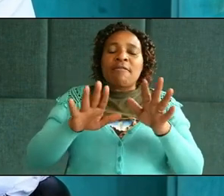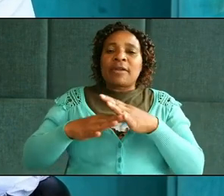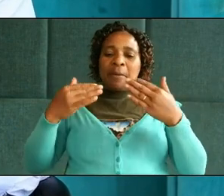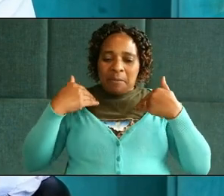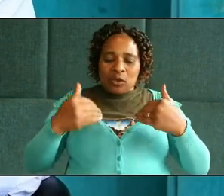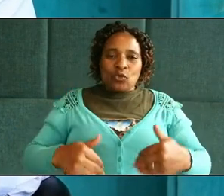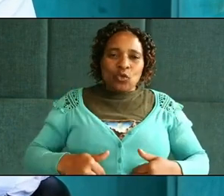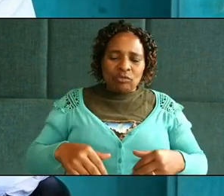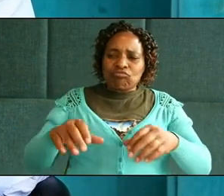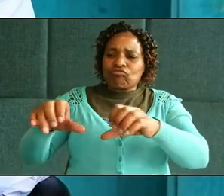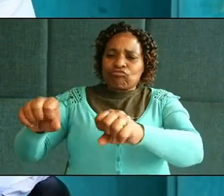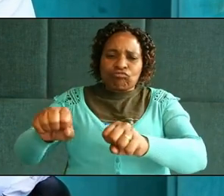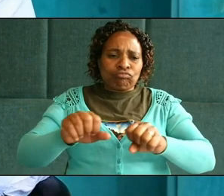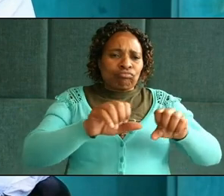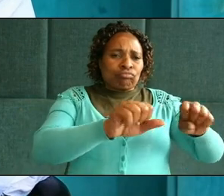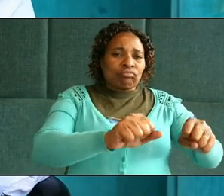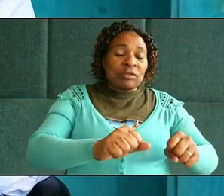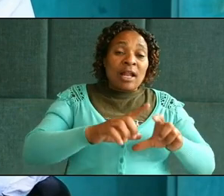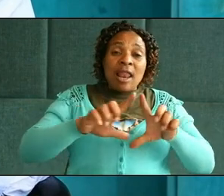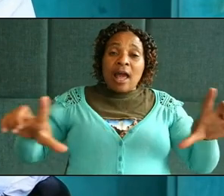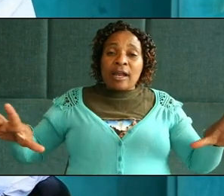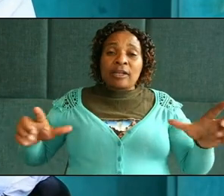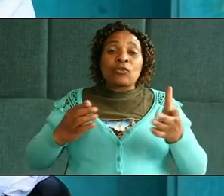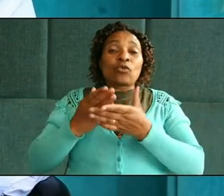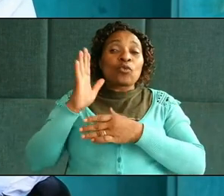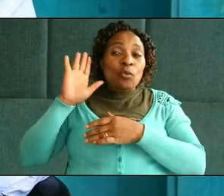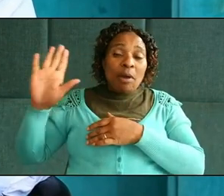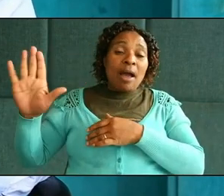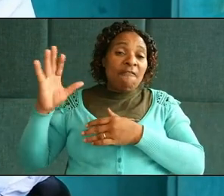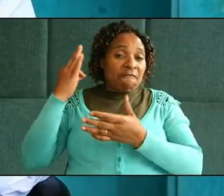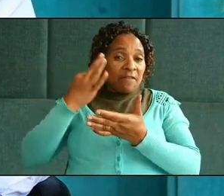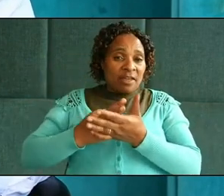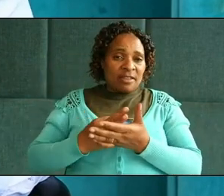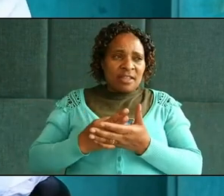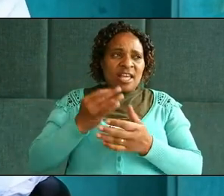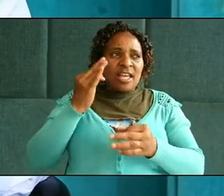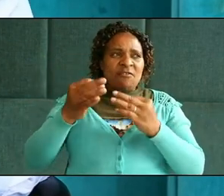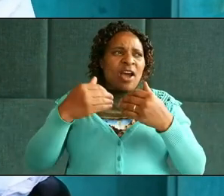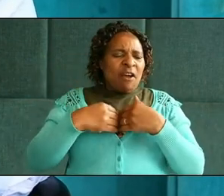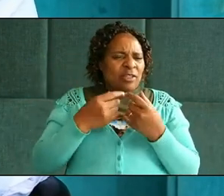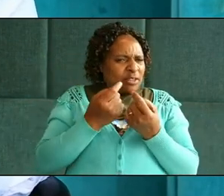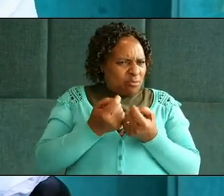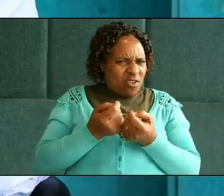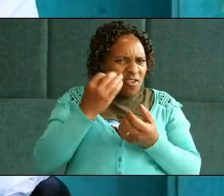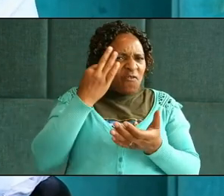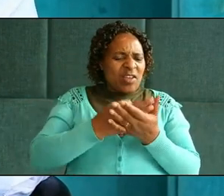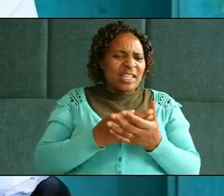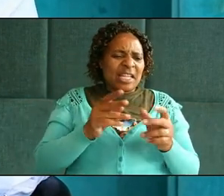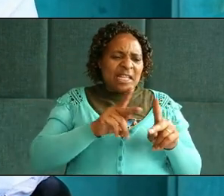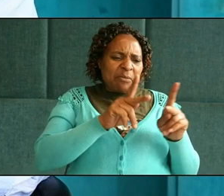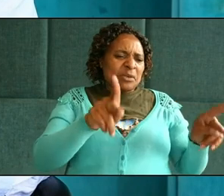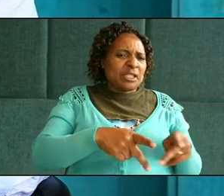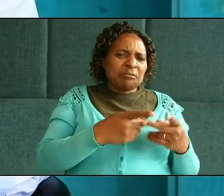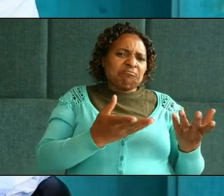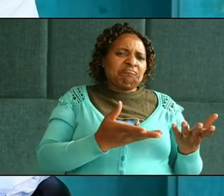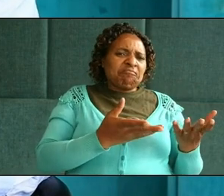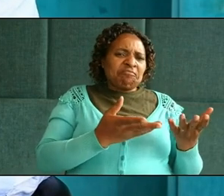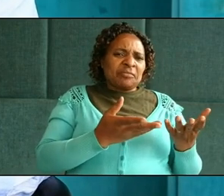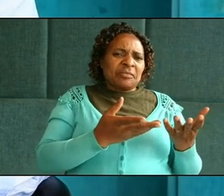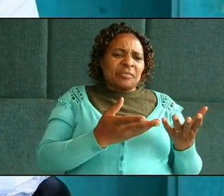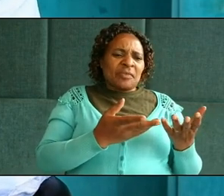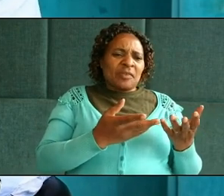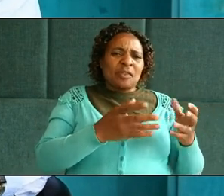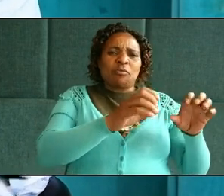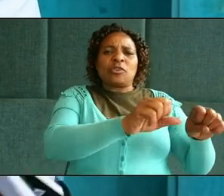was possessing the land according to his faith. So if you had a small faith, then the place like you were to possess was